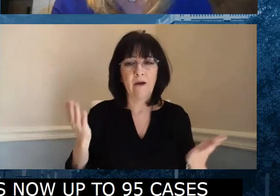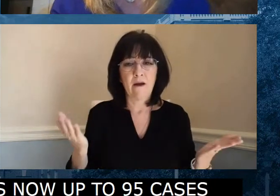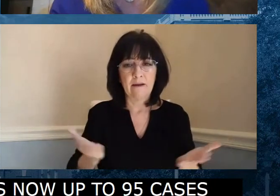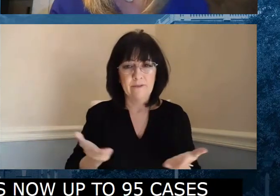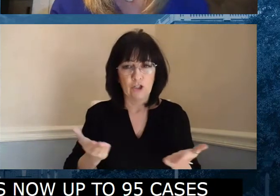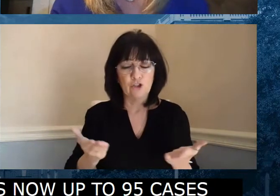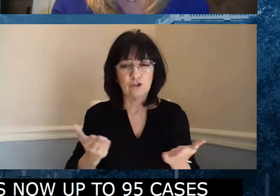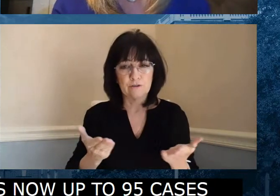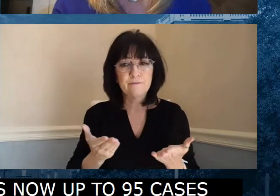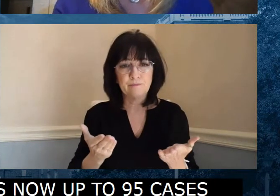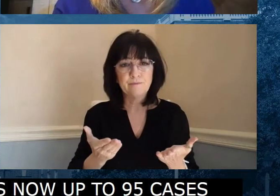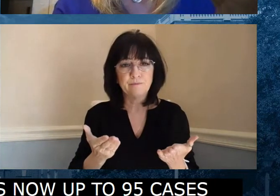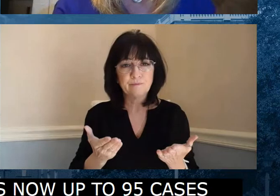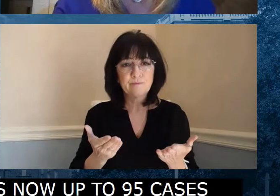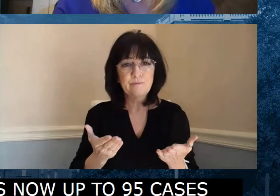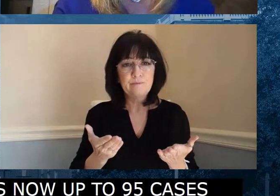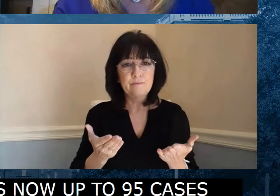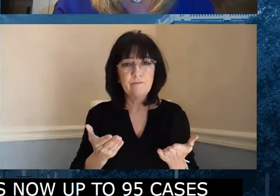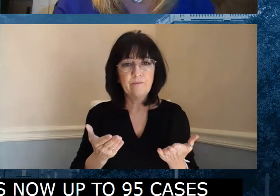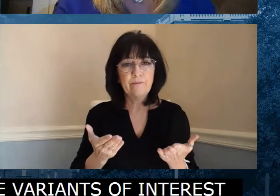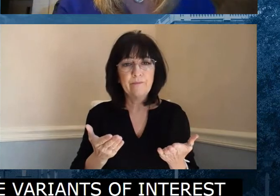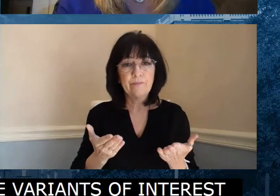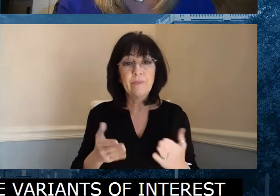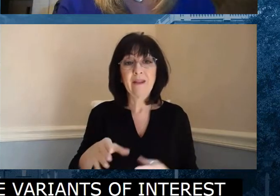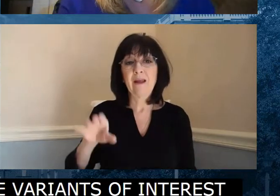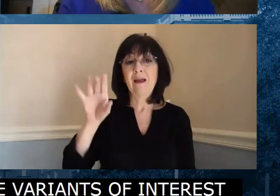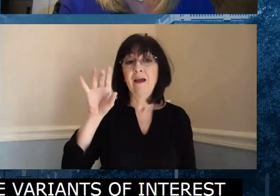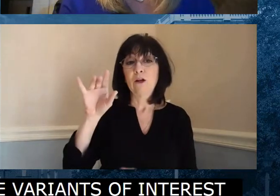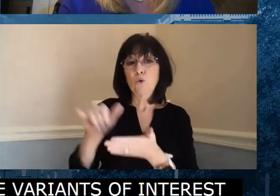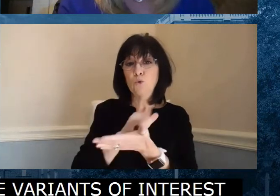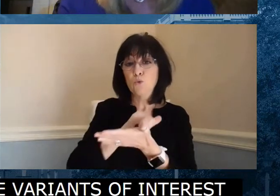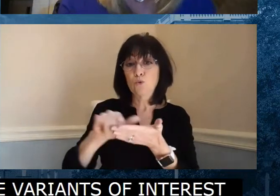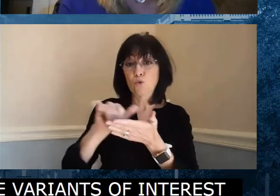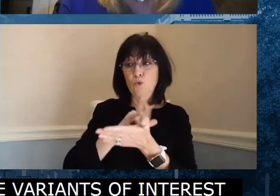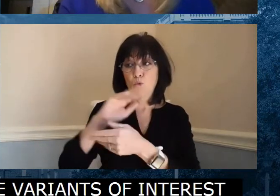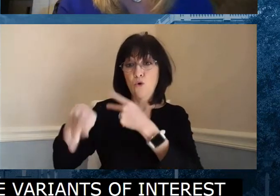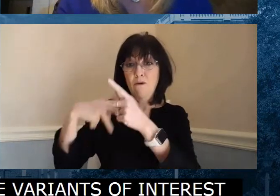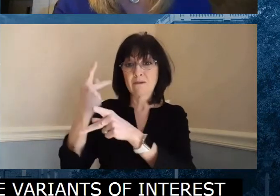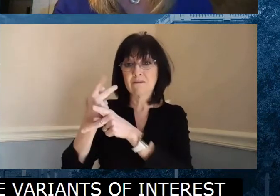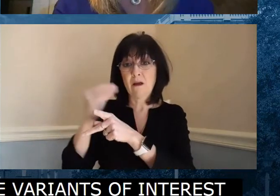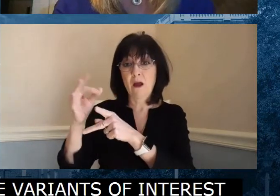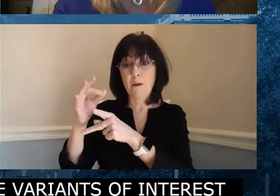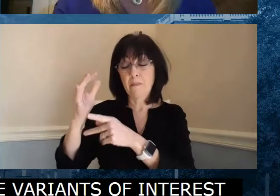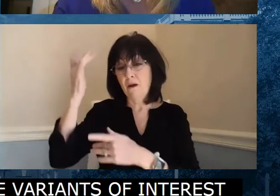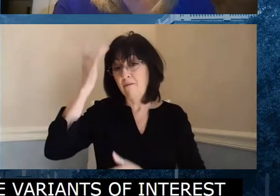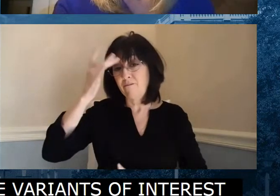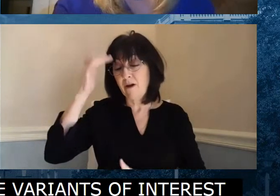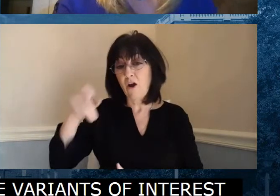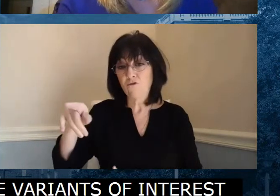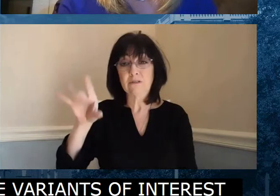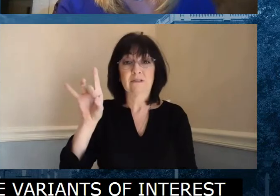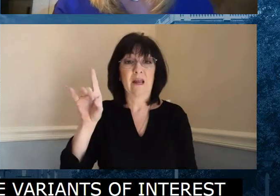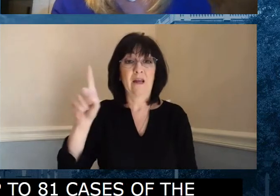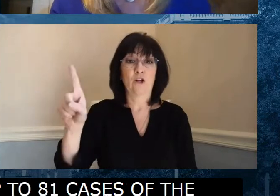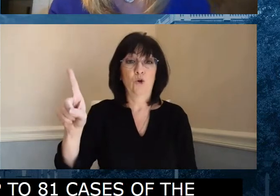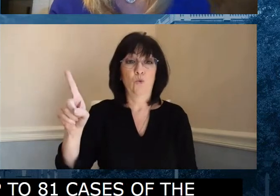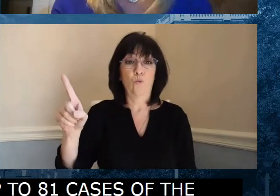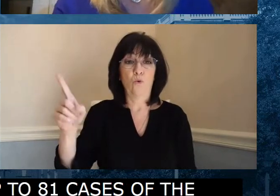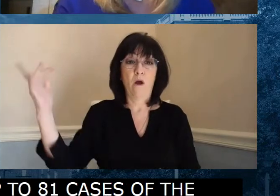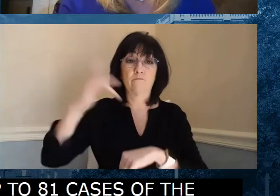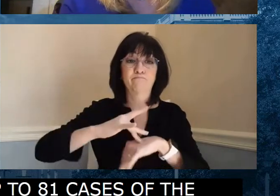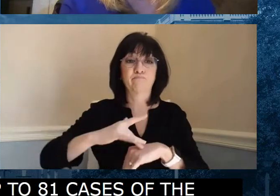interest that we've been tracking, we're up to 81 cases of the New York variant. Again, these two variants are